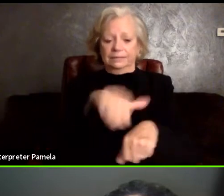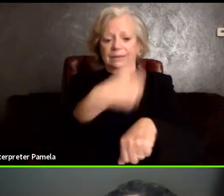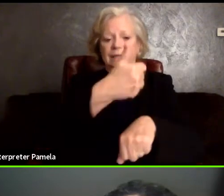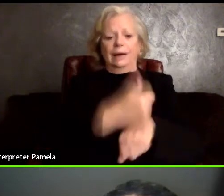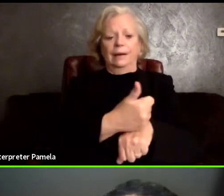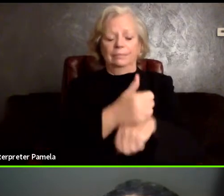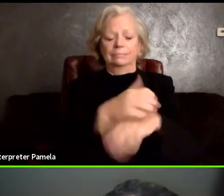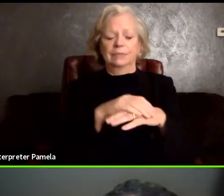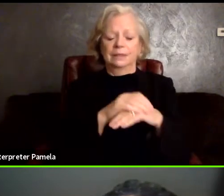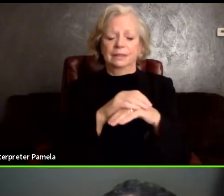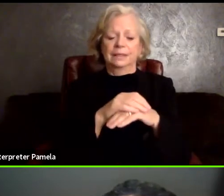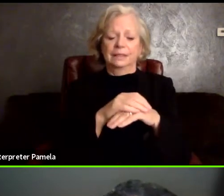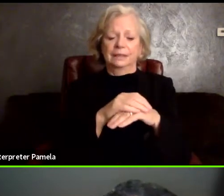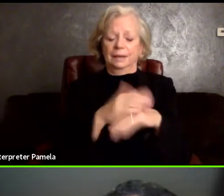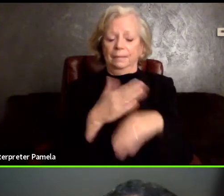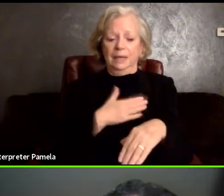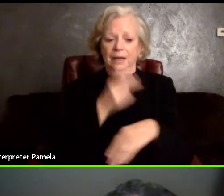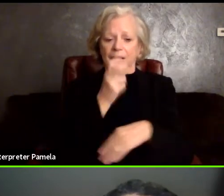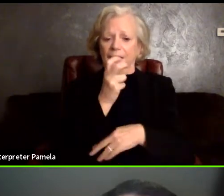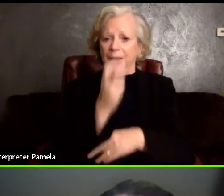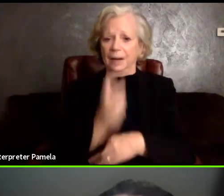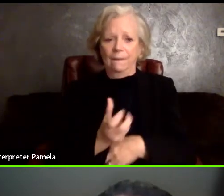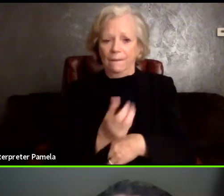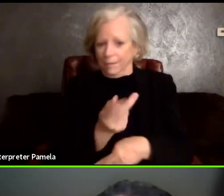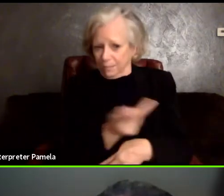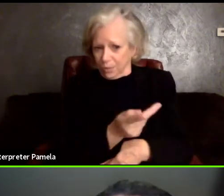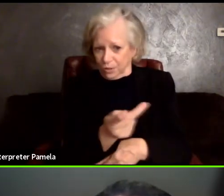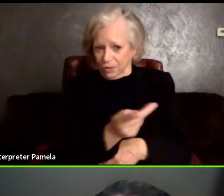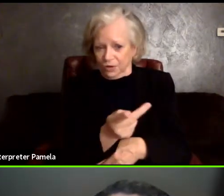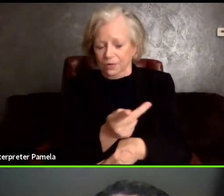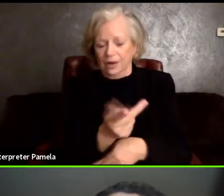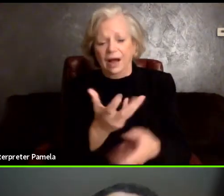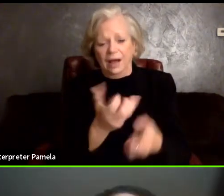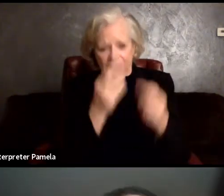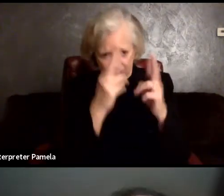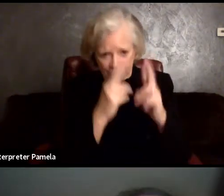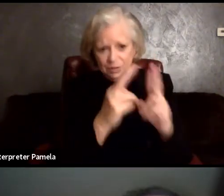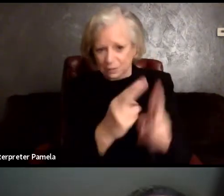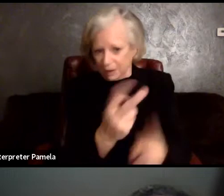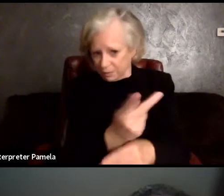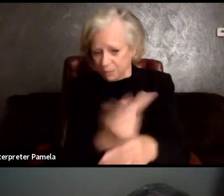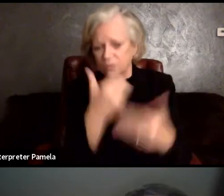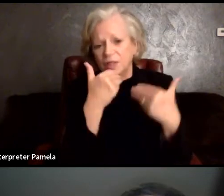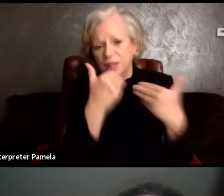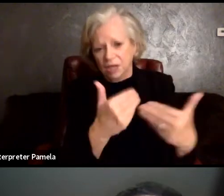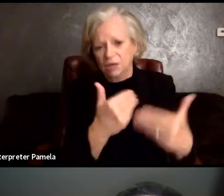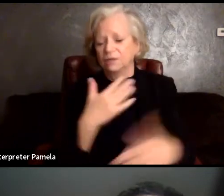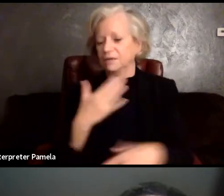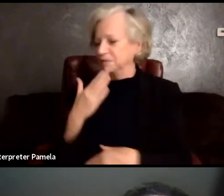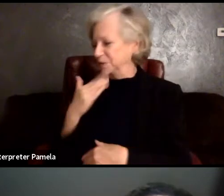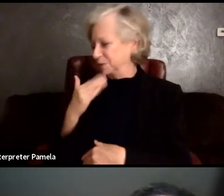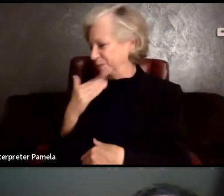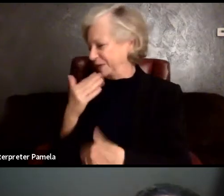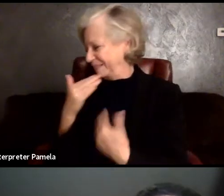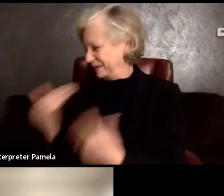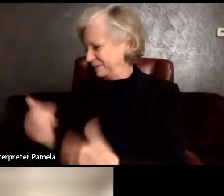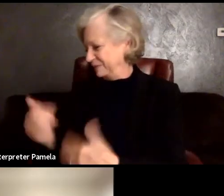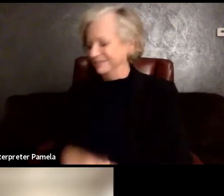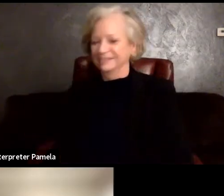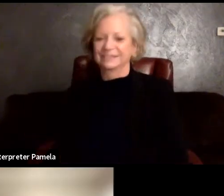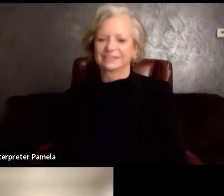in awe of you both, and just have such deep respect. So thank you. You're very sweet. Thank you.